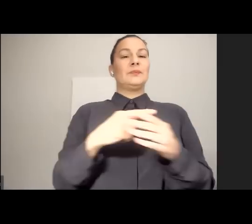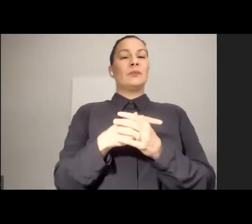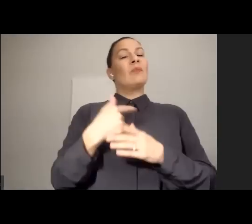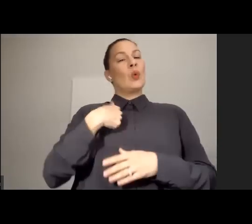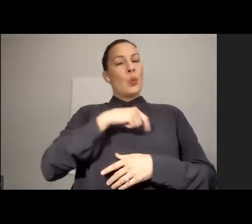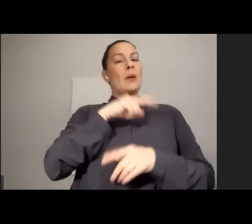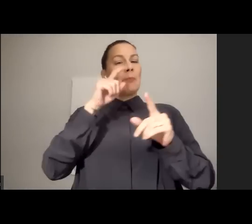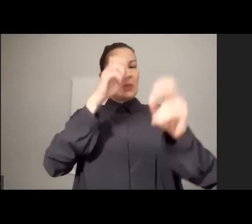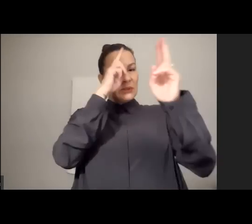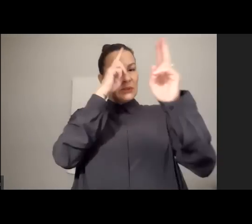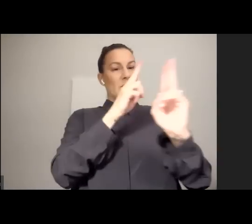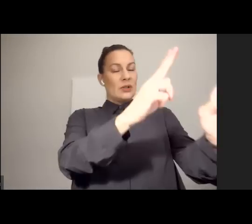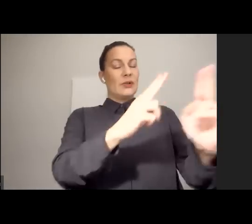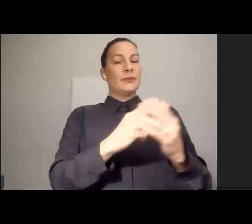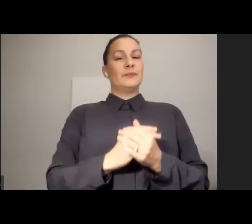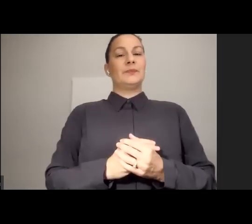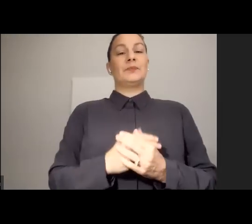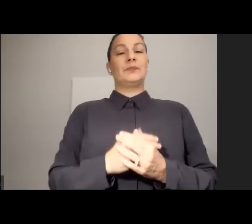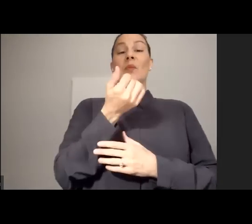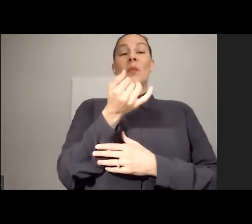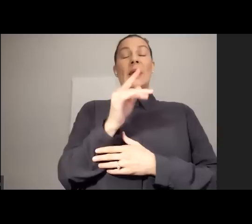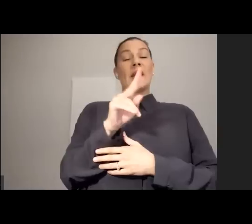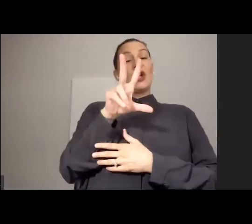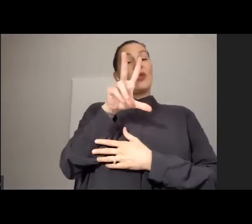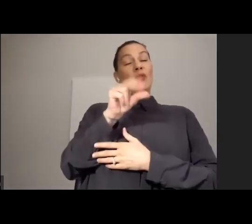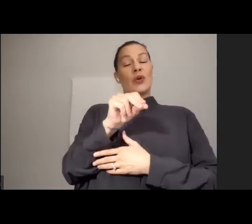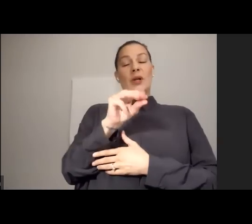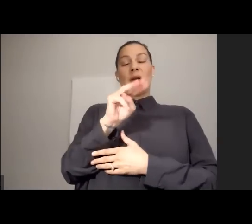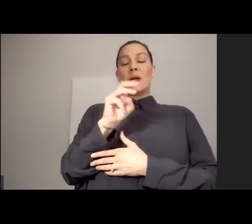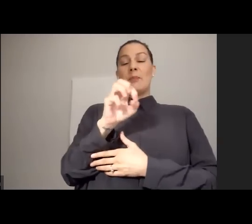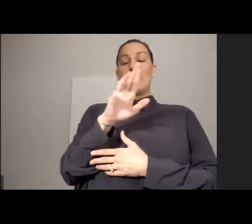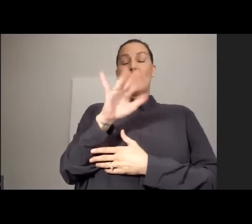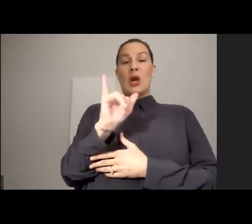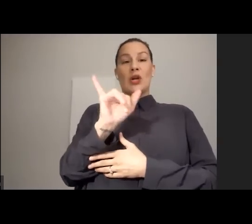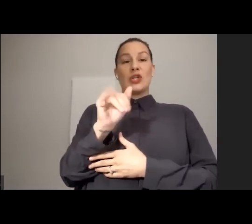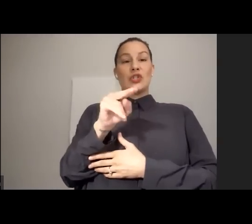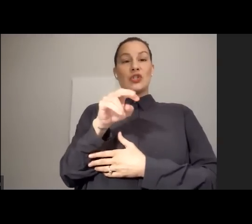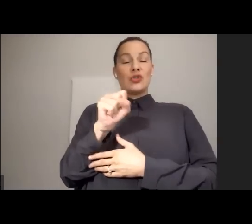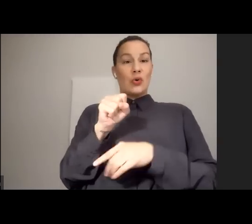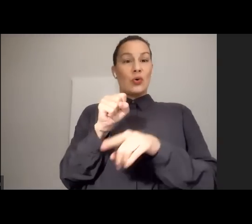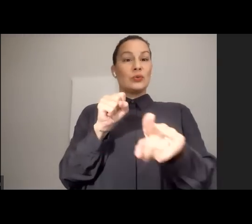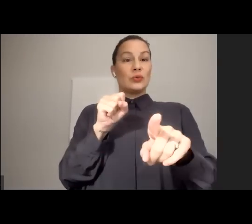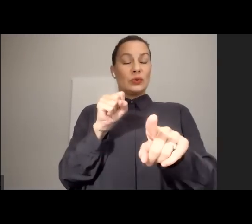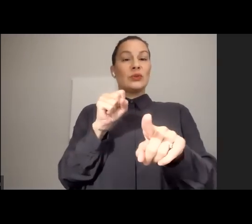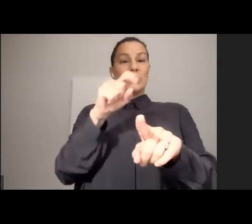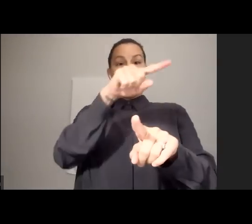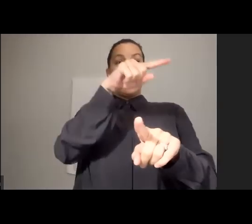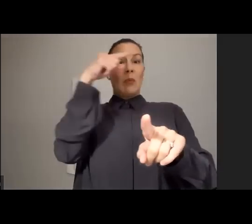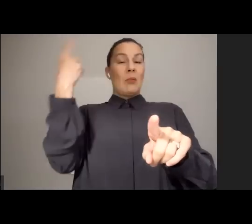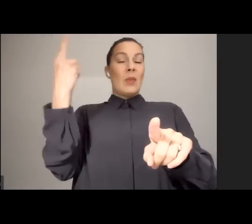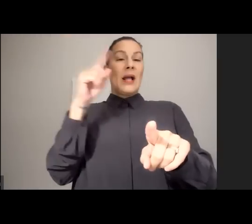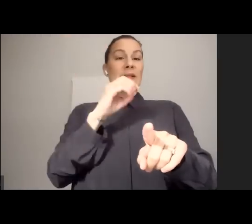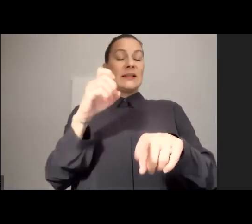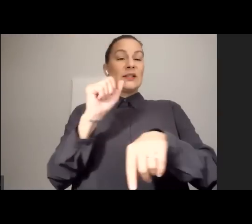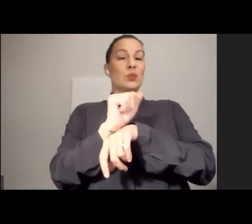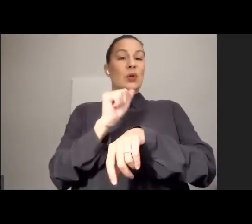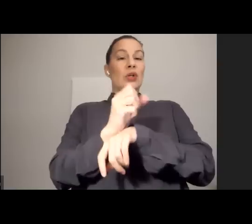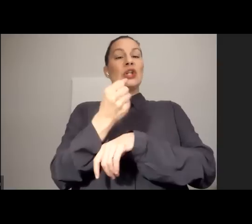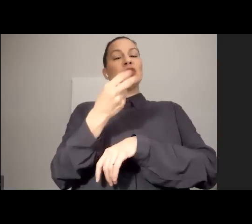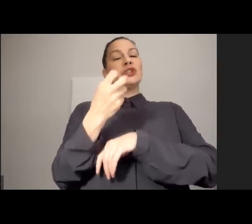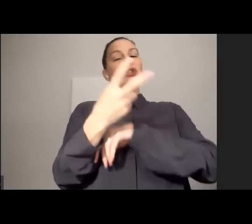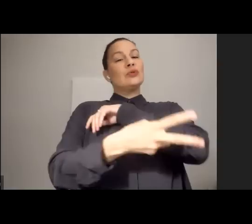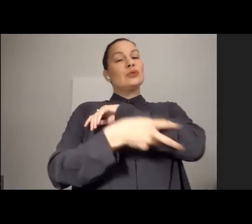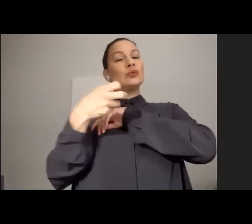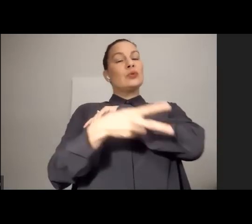1830s, Black trans sex worker Mary Jones stole the wallets of her wealthy white male clients who were too embarrassed to report the